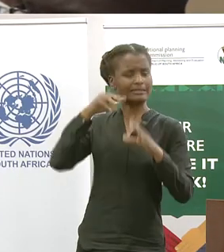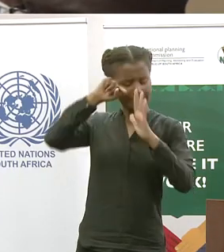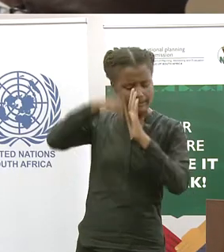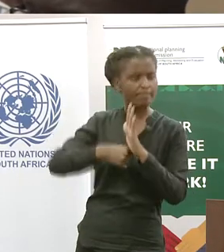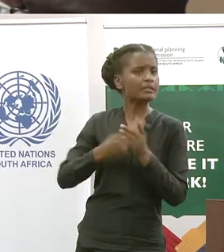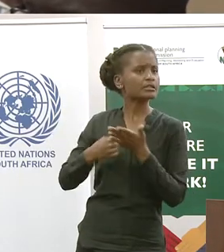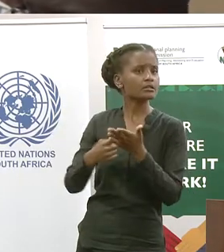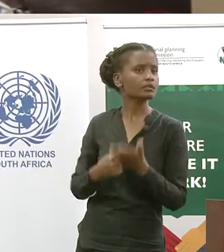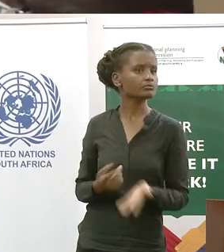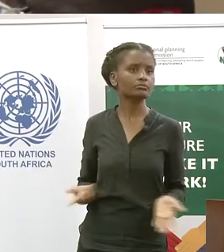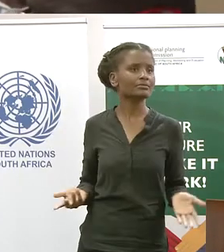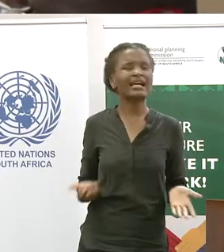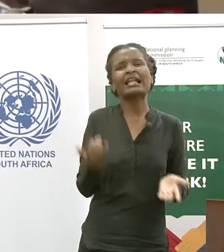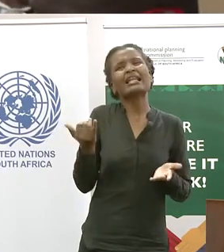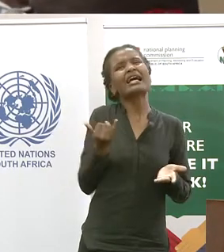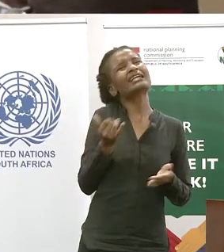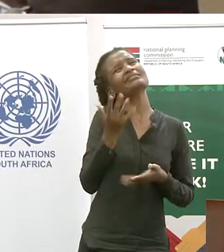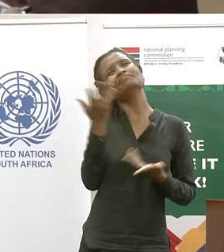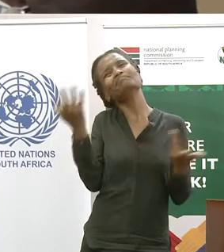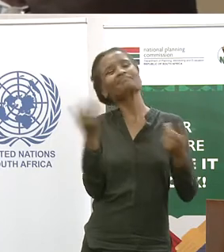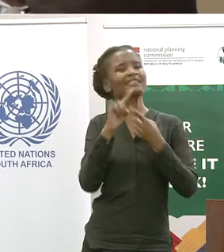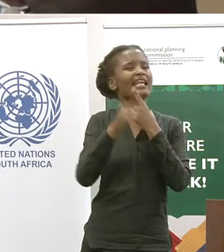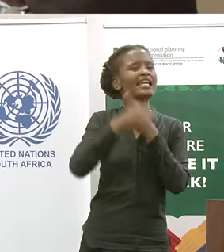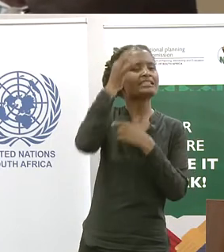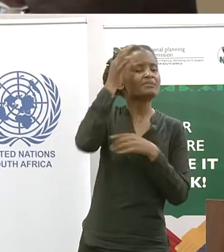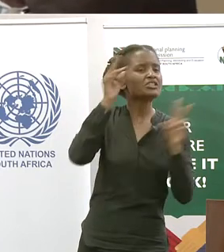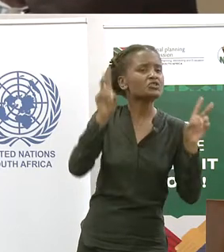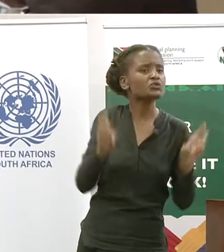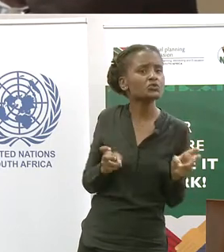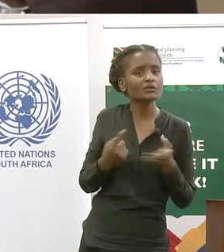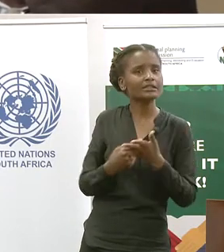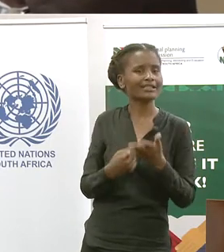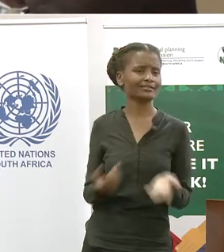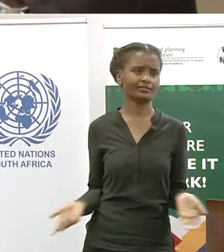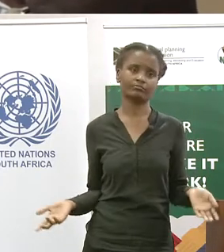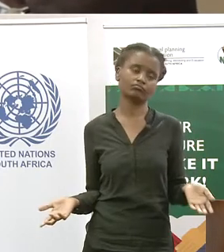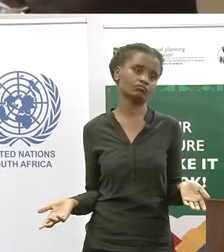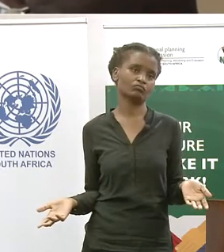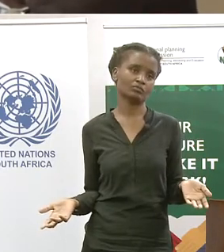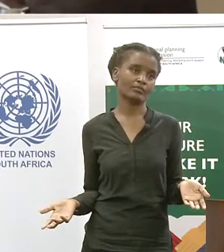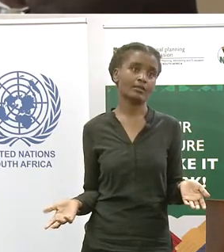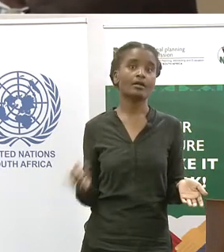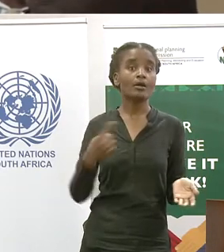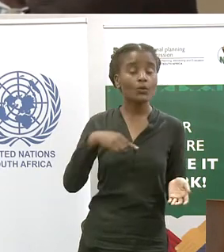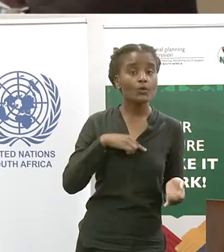When you look at the current triple PFA that is actually propelling or trying to